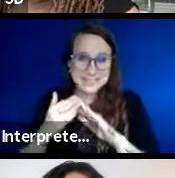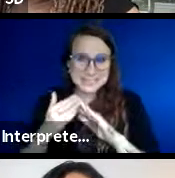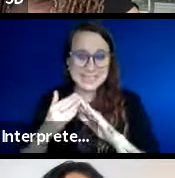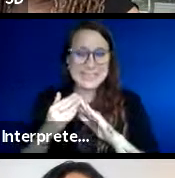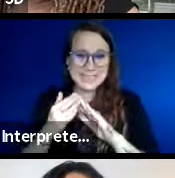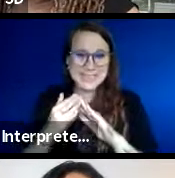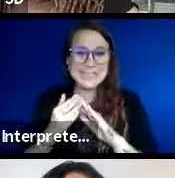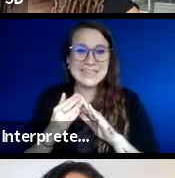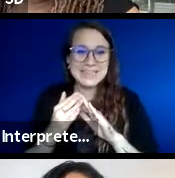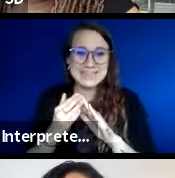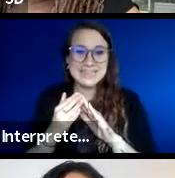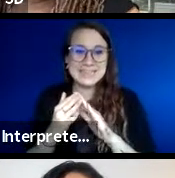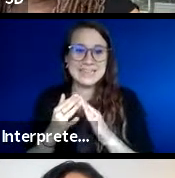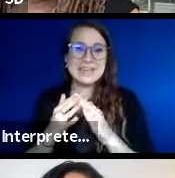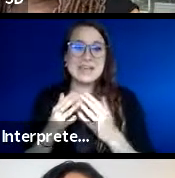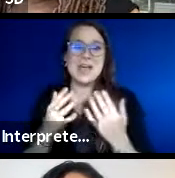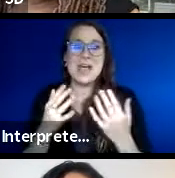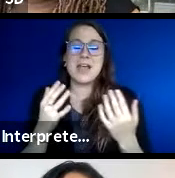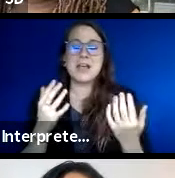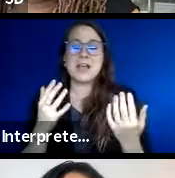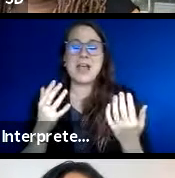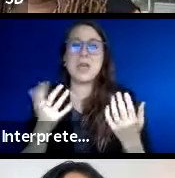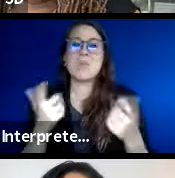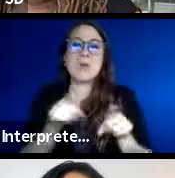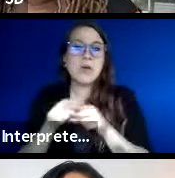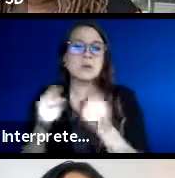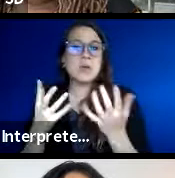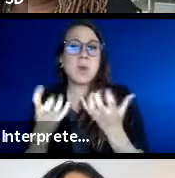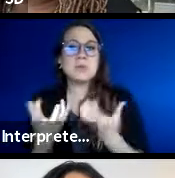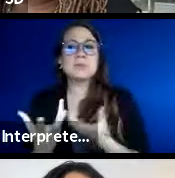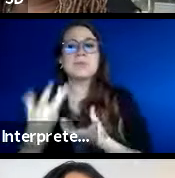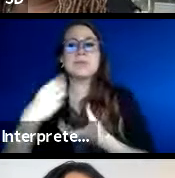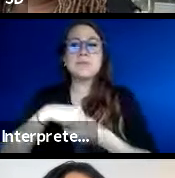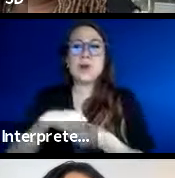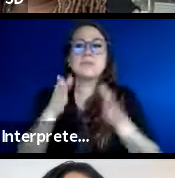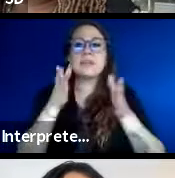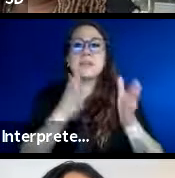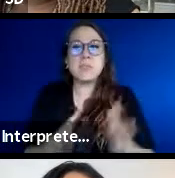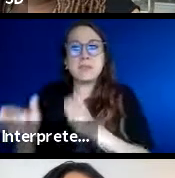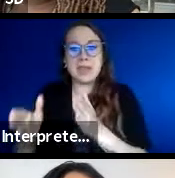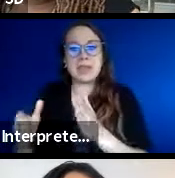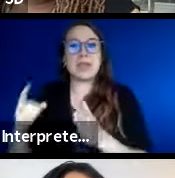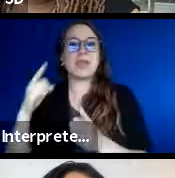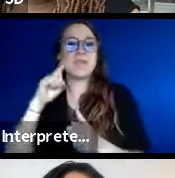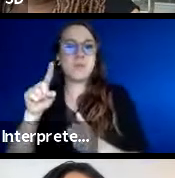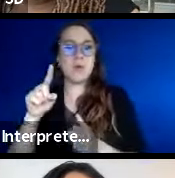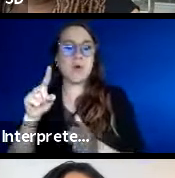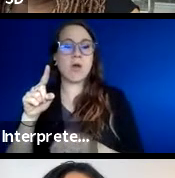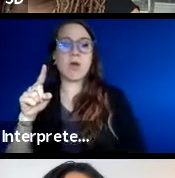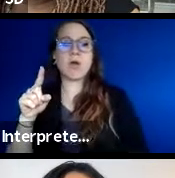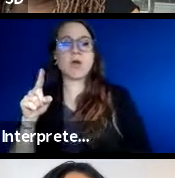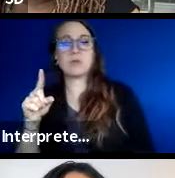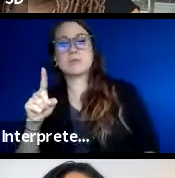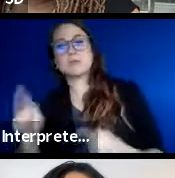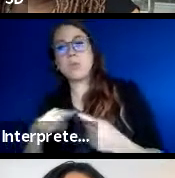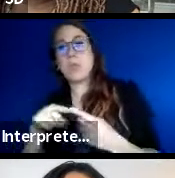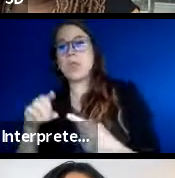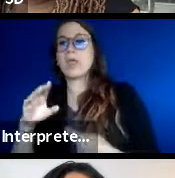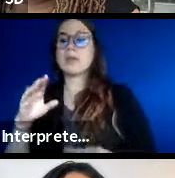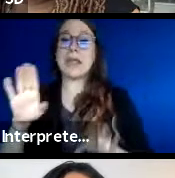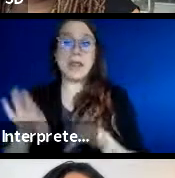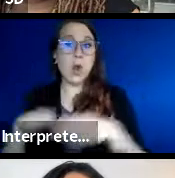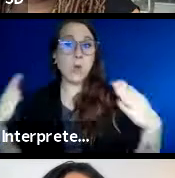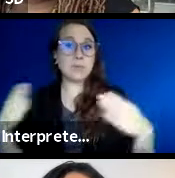We want a small area plan, and we also want to be part of the planning for once Cromell open as a